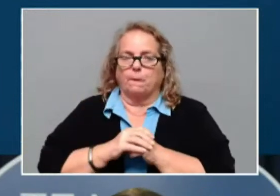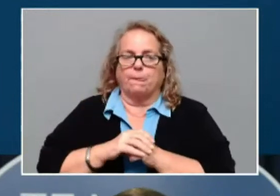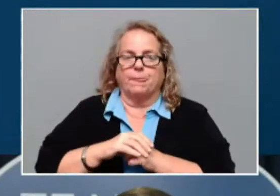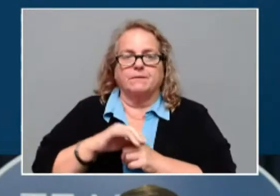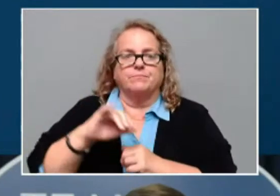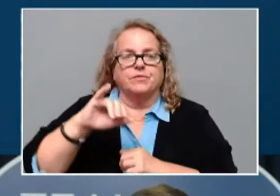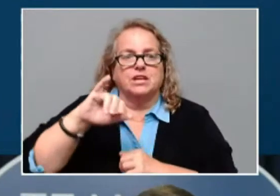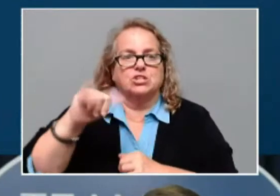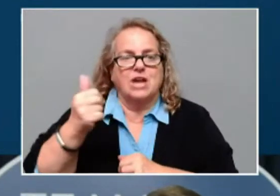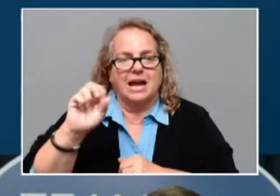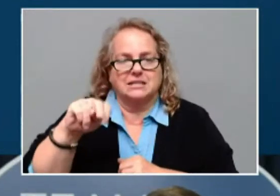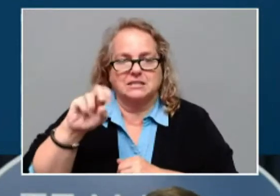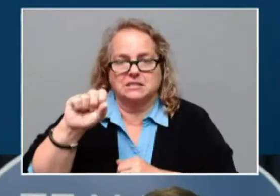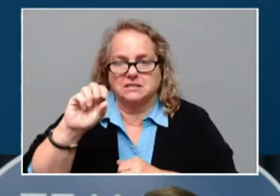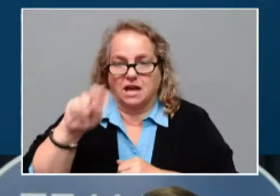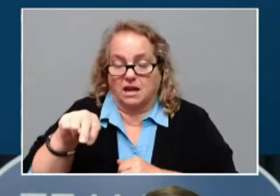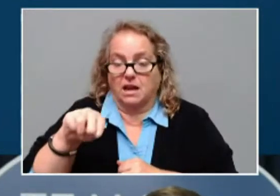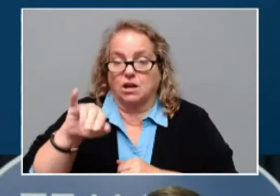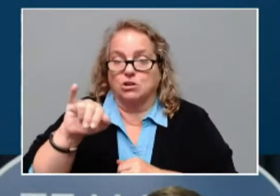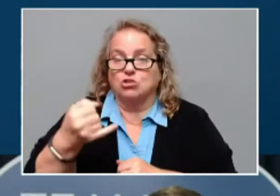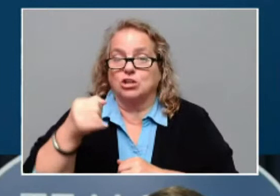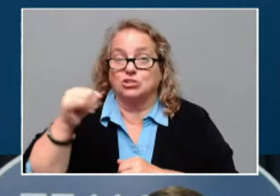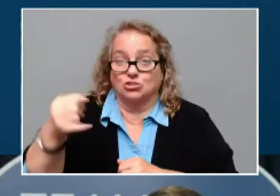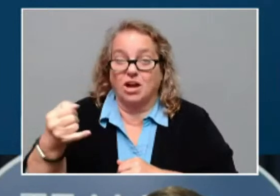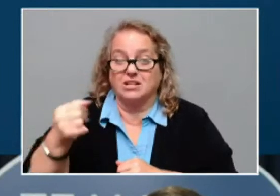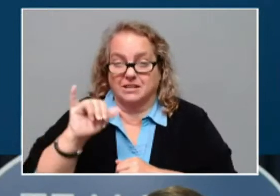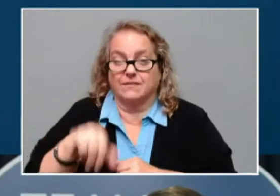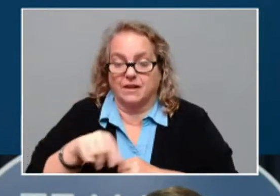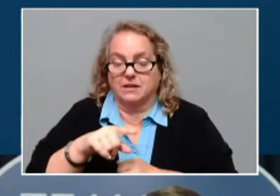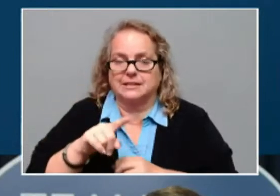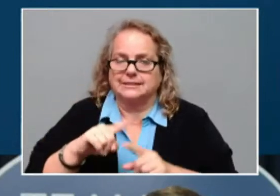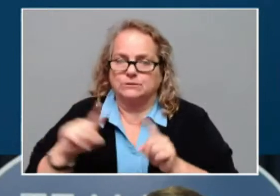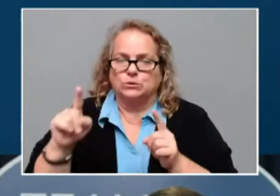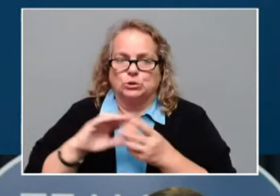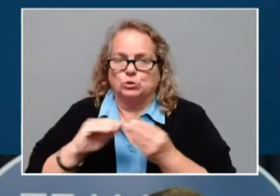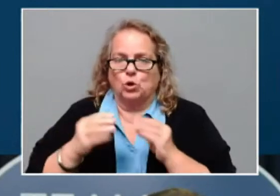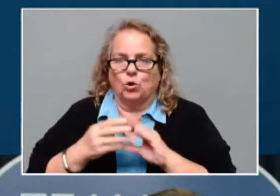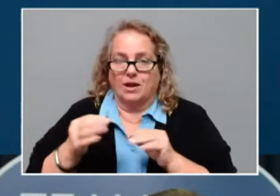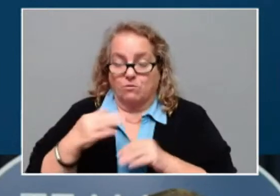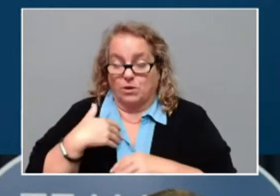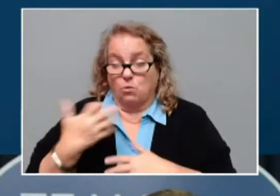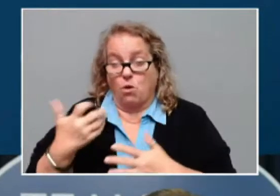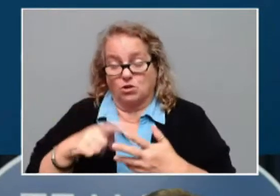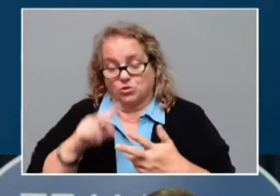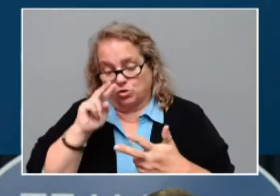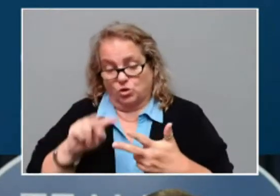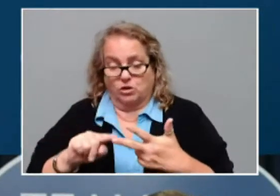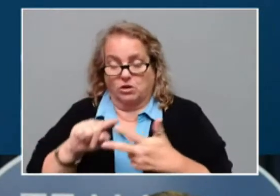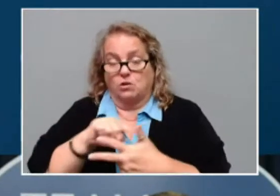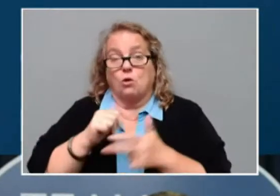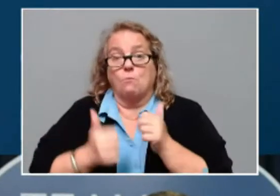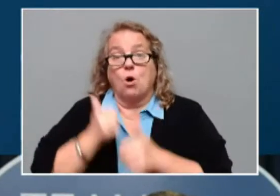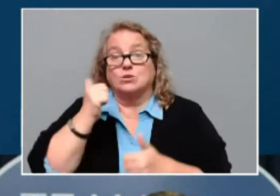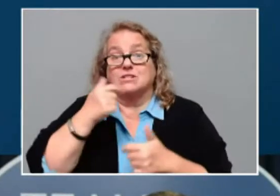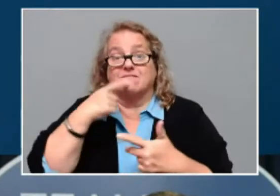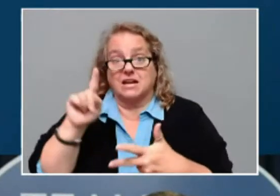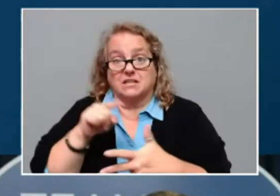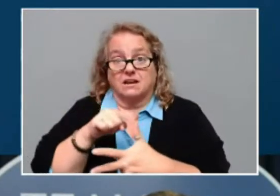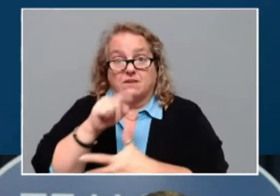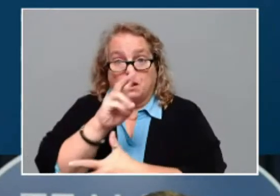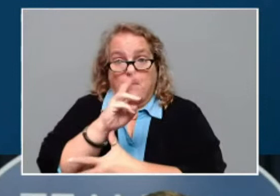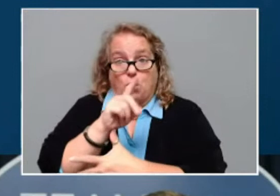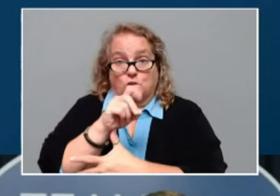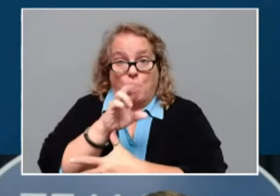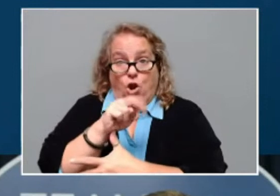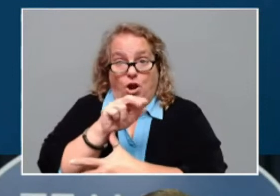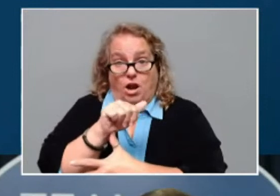vaccine, that's a different story. I mean, if we had to rank what we think we see as effectiveness, Moderna being the best,